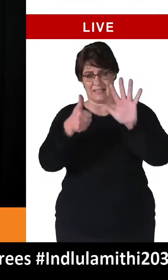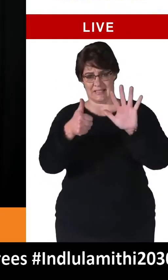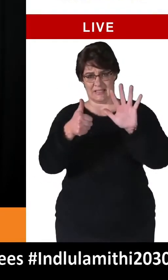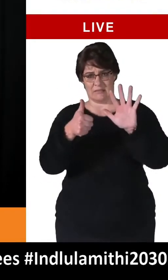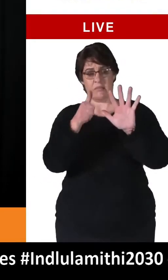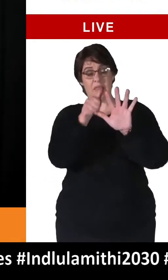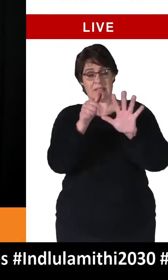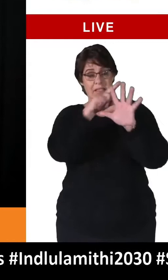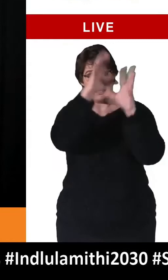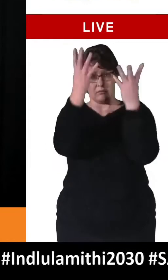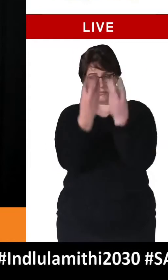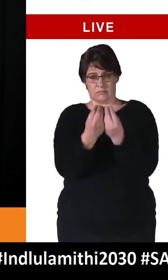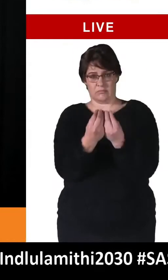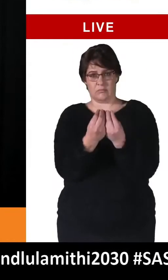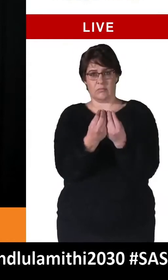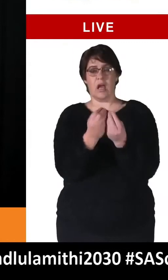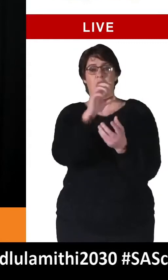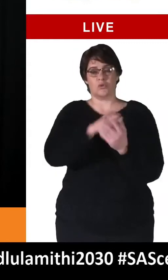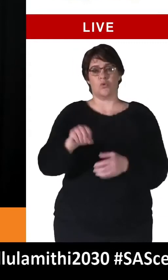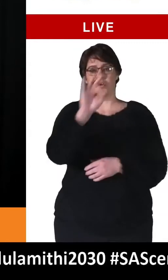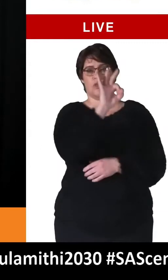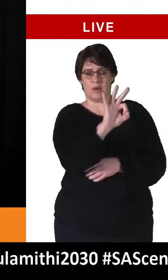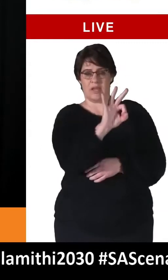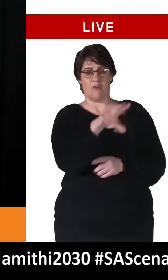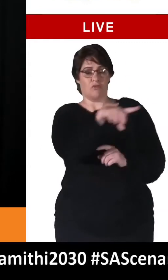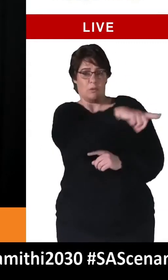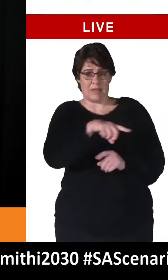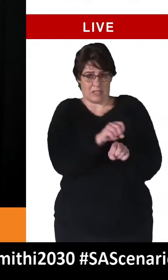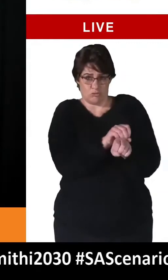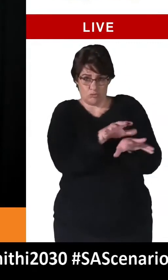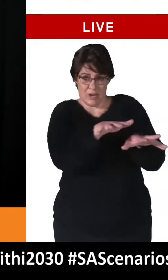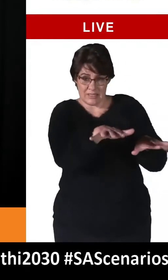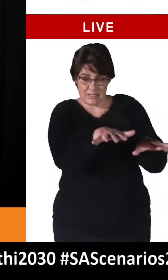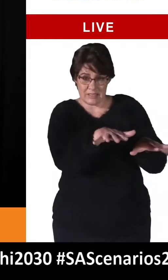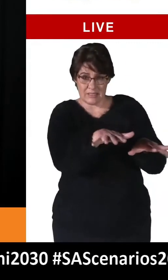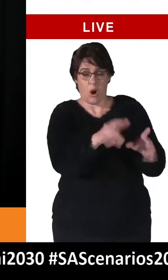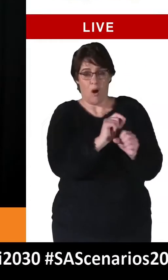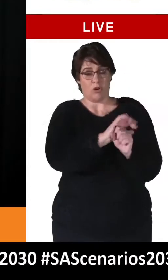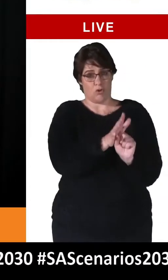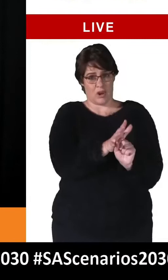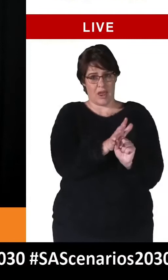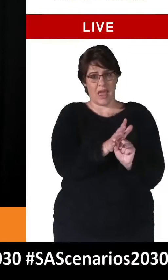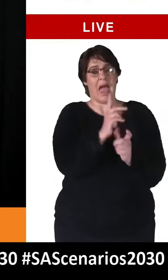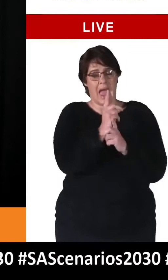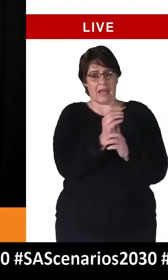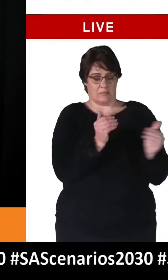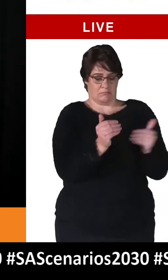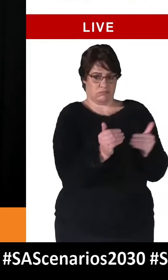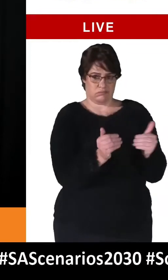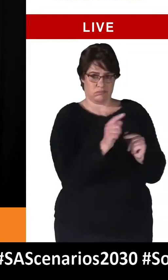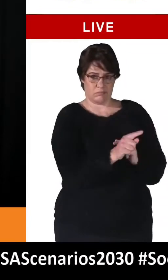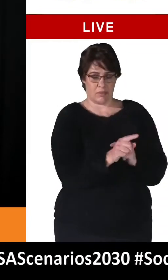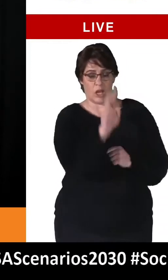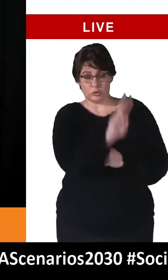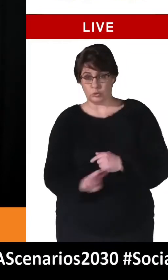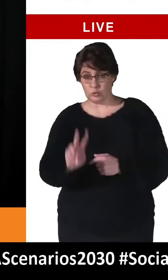are combined of 3 scenarios for the domestic spread of the pandemic and its containment, and